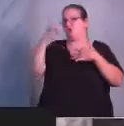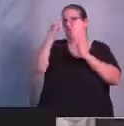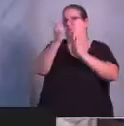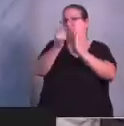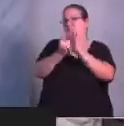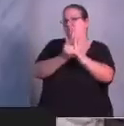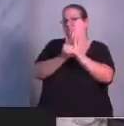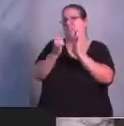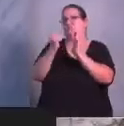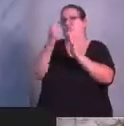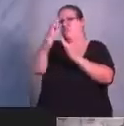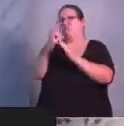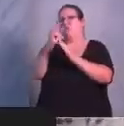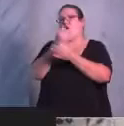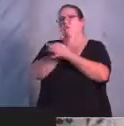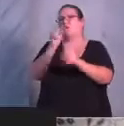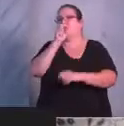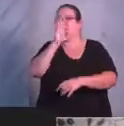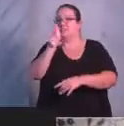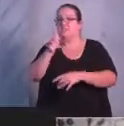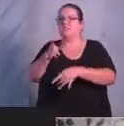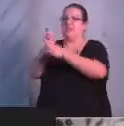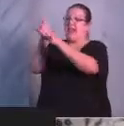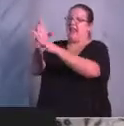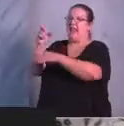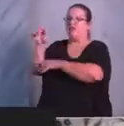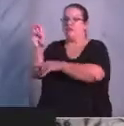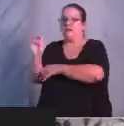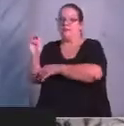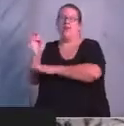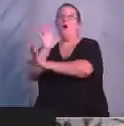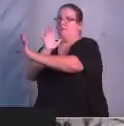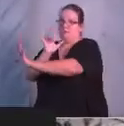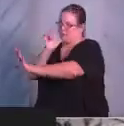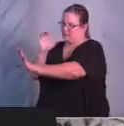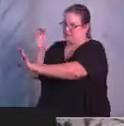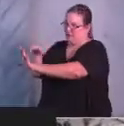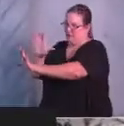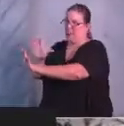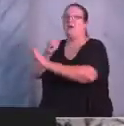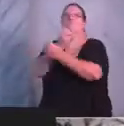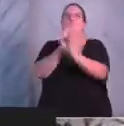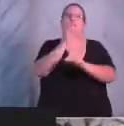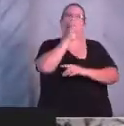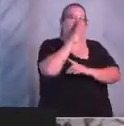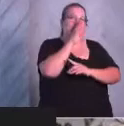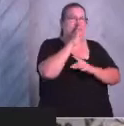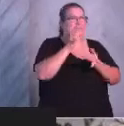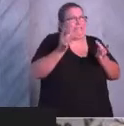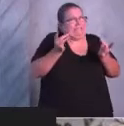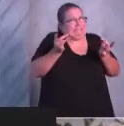of speech and hate crimes is not hate crimes, but freedom of speech, is this slippery